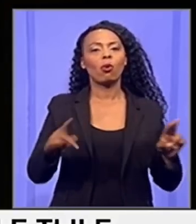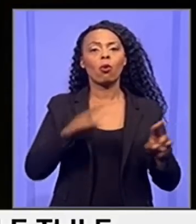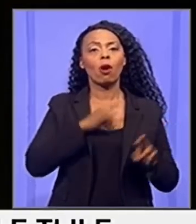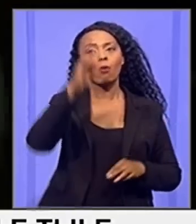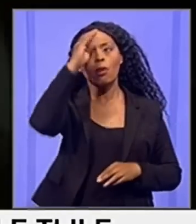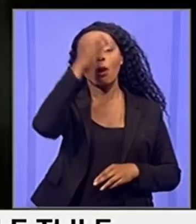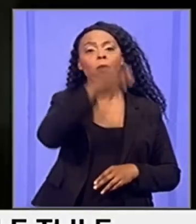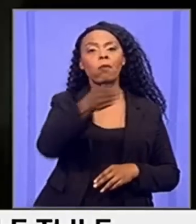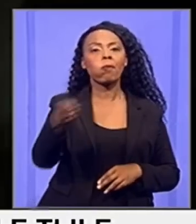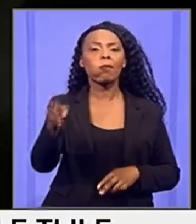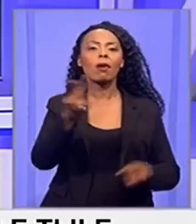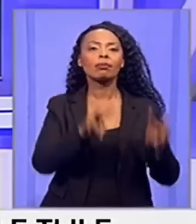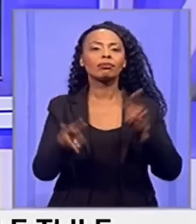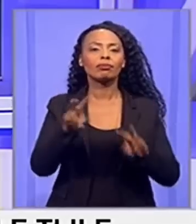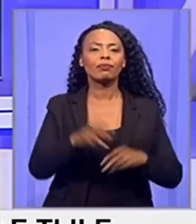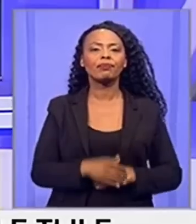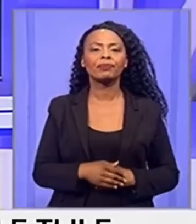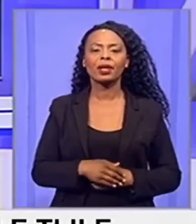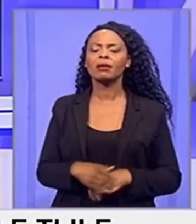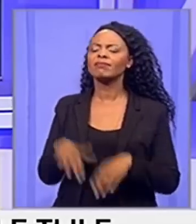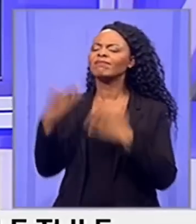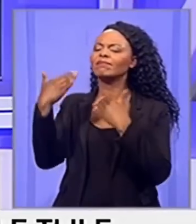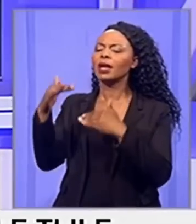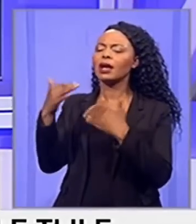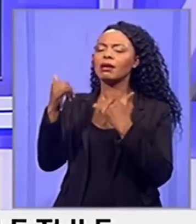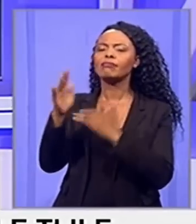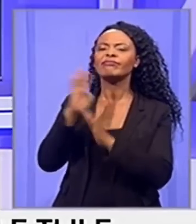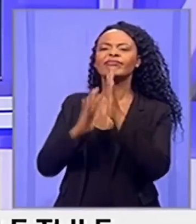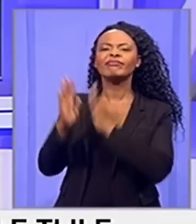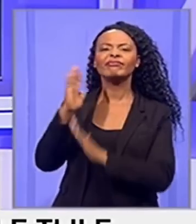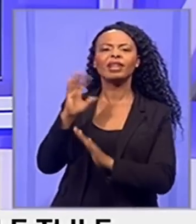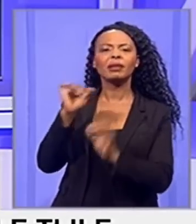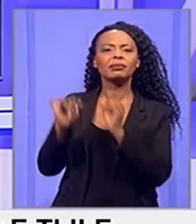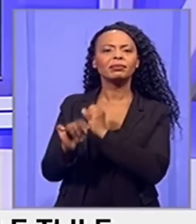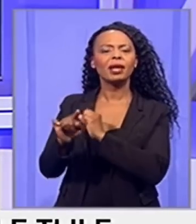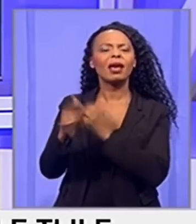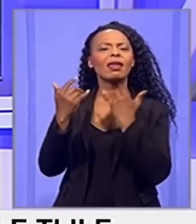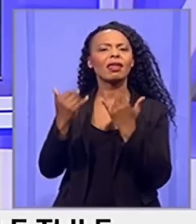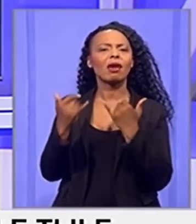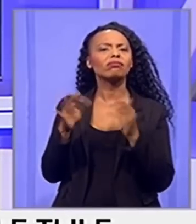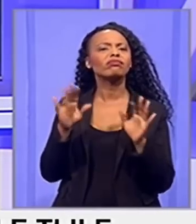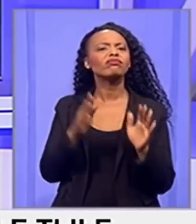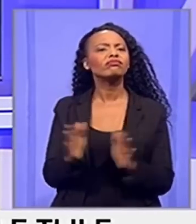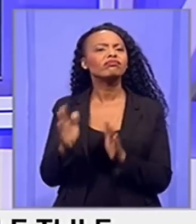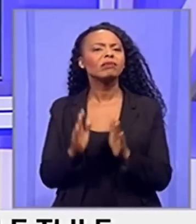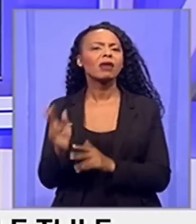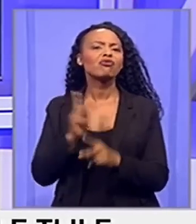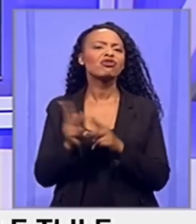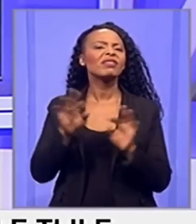eno ka boripana fela a fa re garela thulaganyo ya tirelo phitlho e tsamaya jang